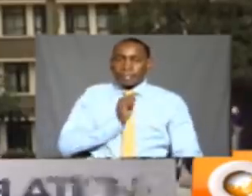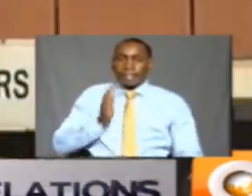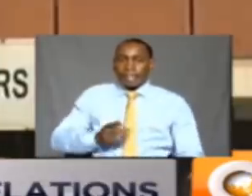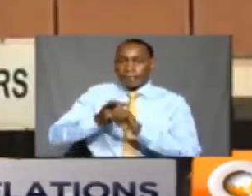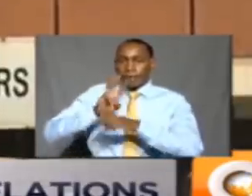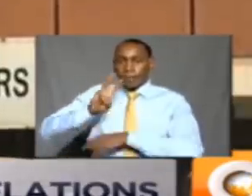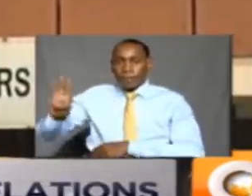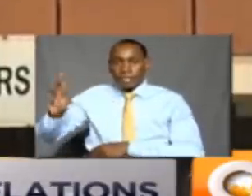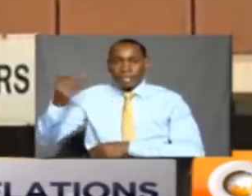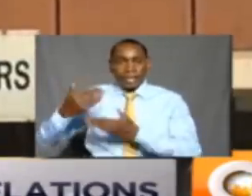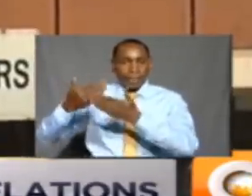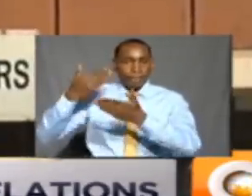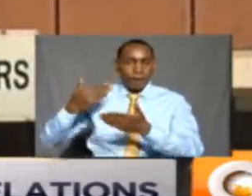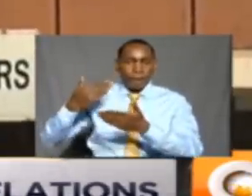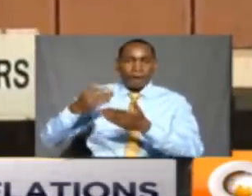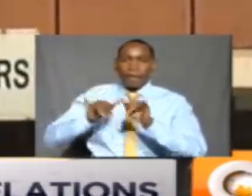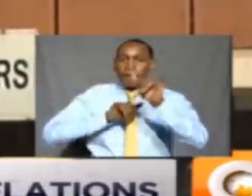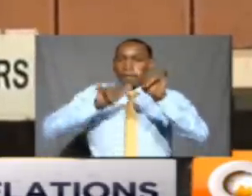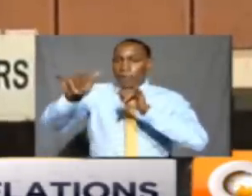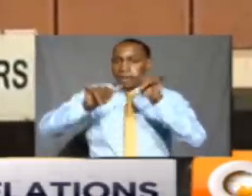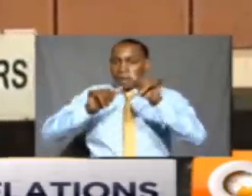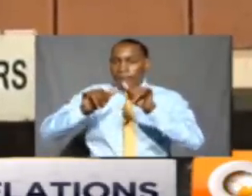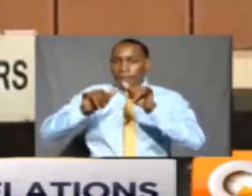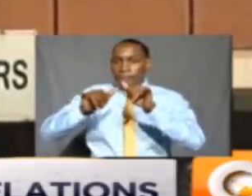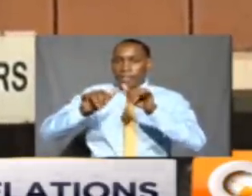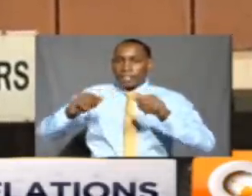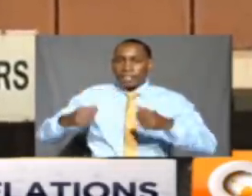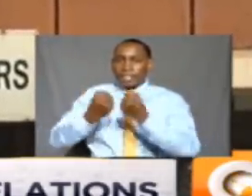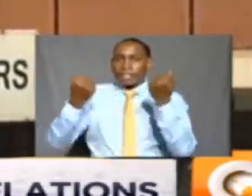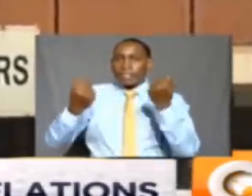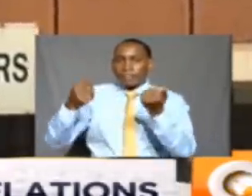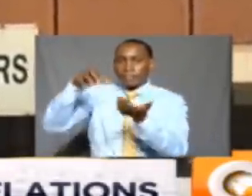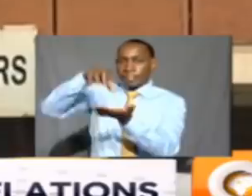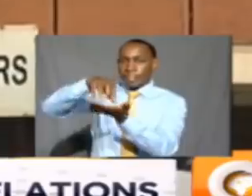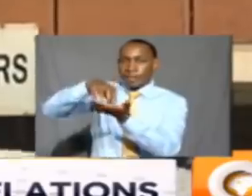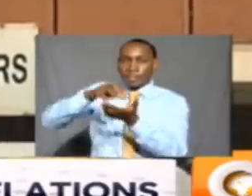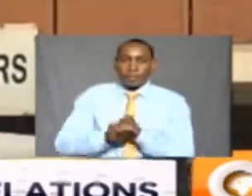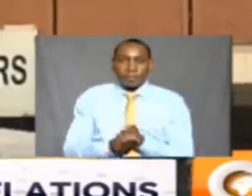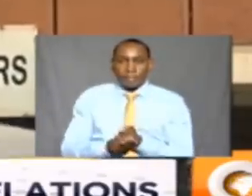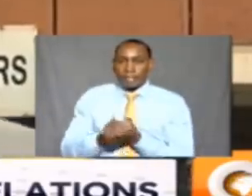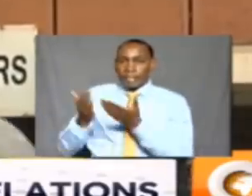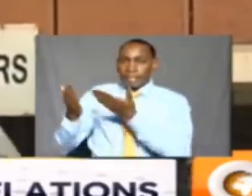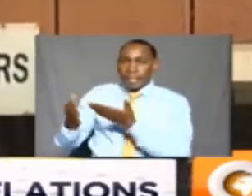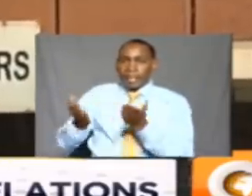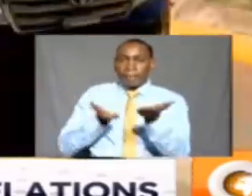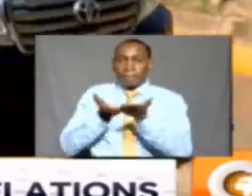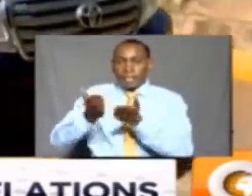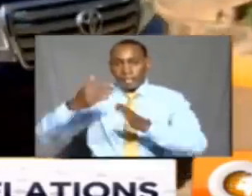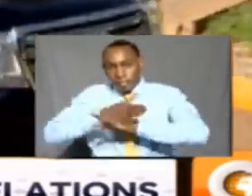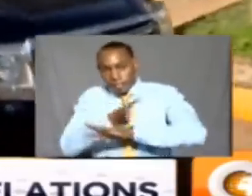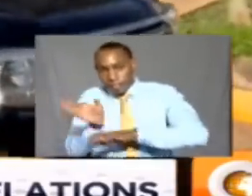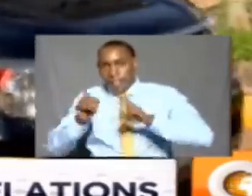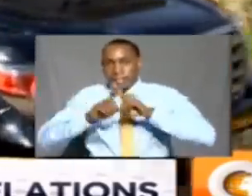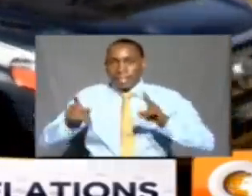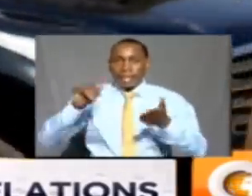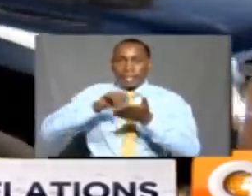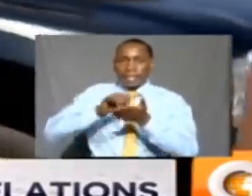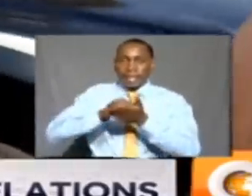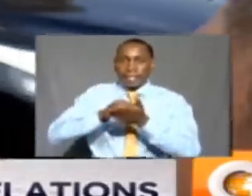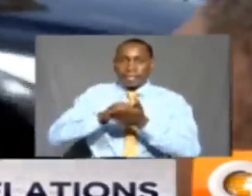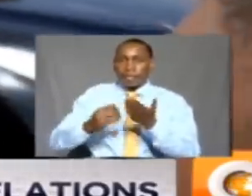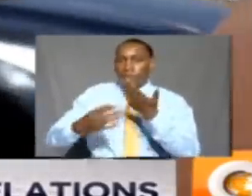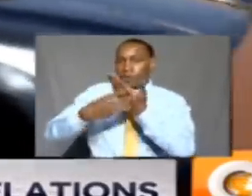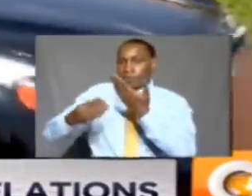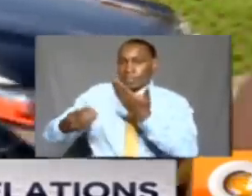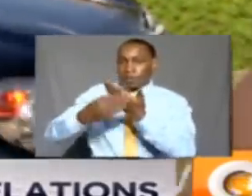Kenya, formerly at the Foreign Affairs, to salvage the consignment. And here the monkey business began that will see the impersonation